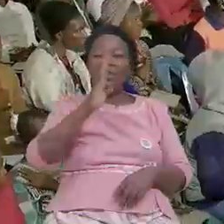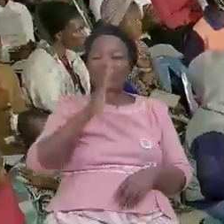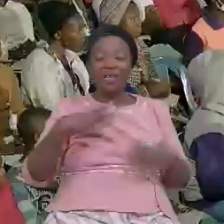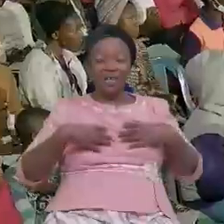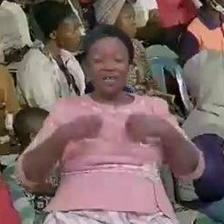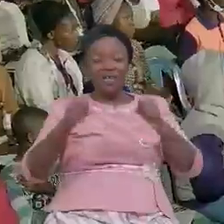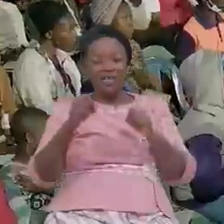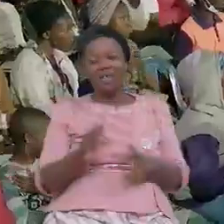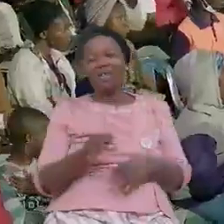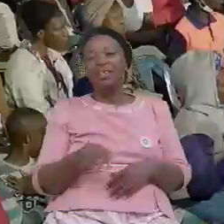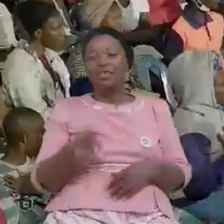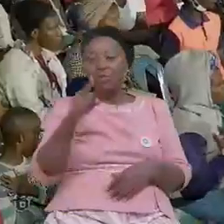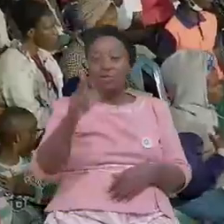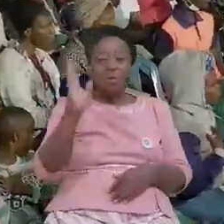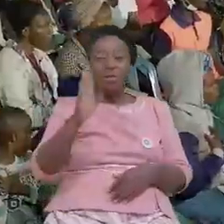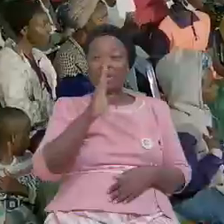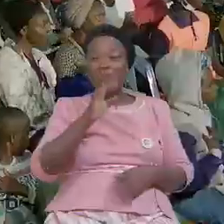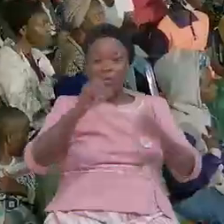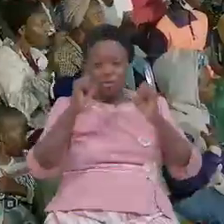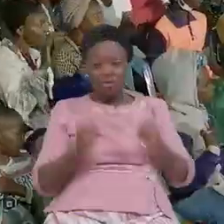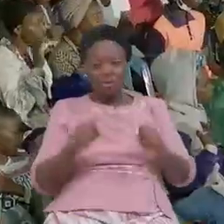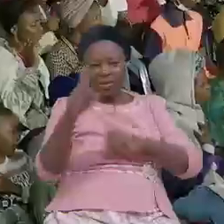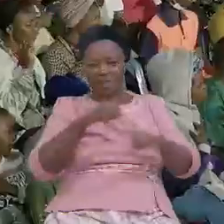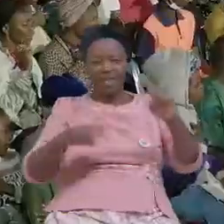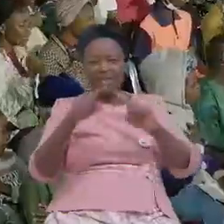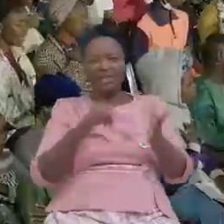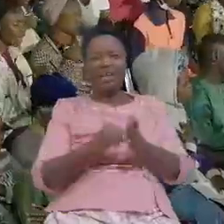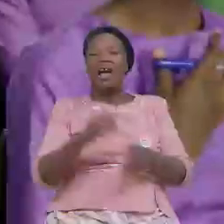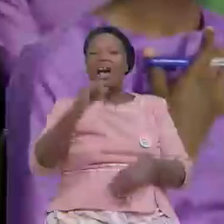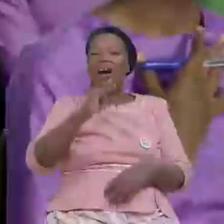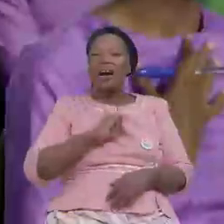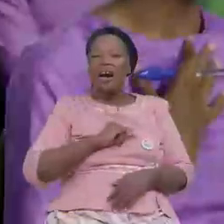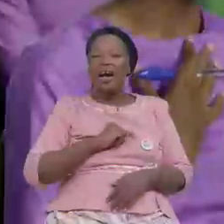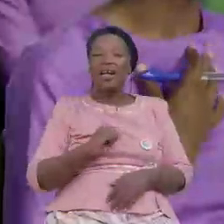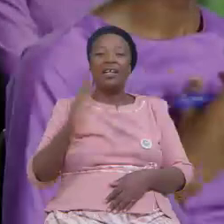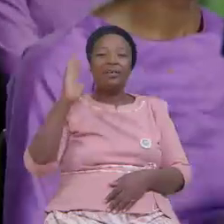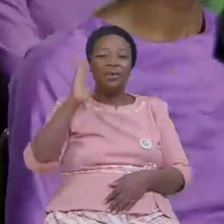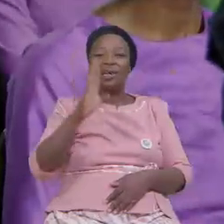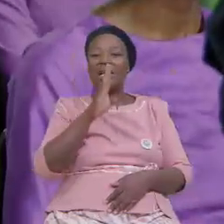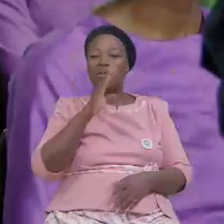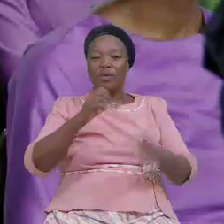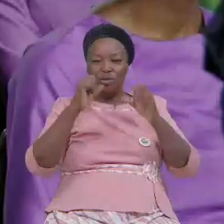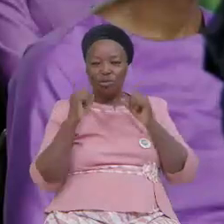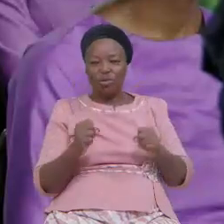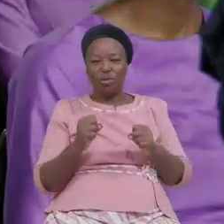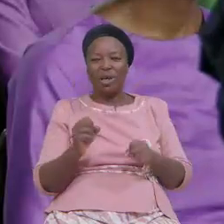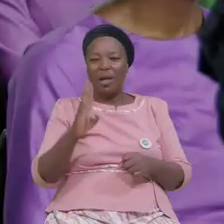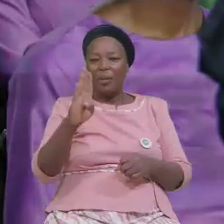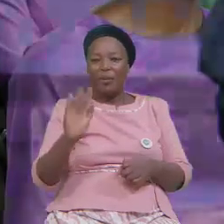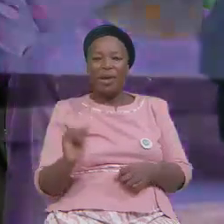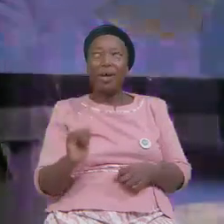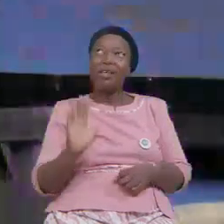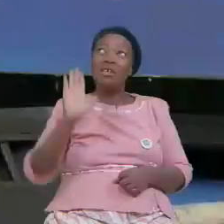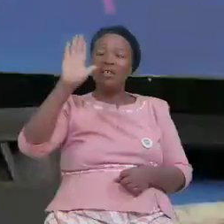be strong. I will be strong. By his